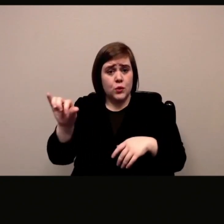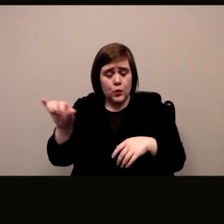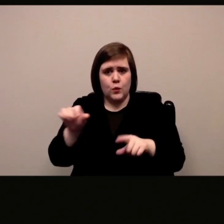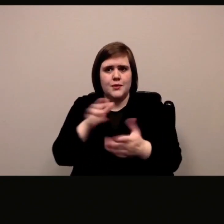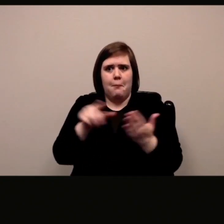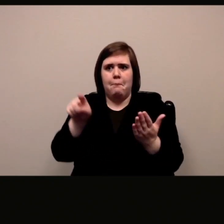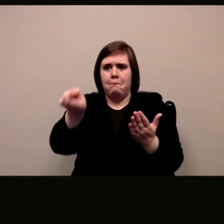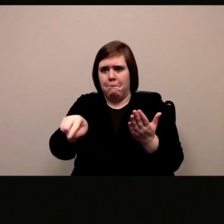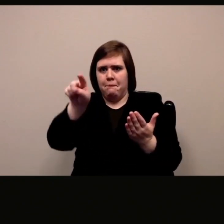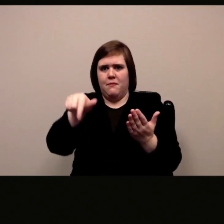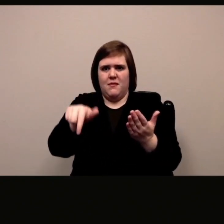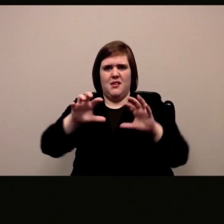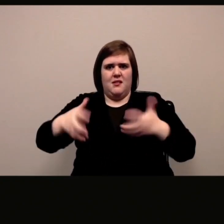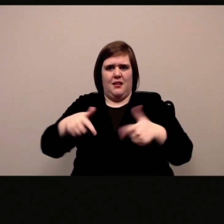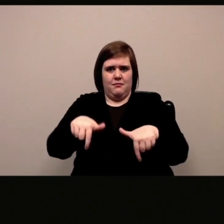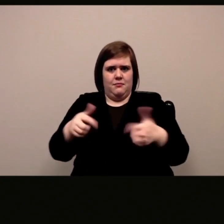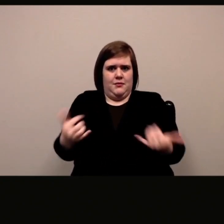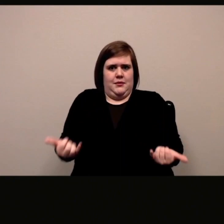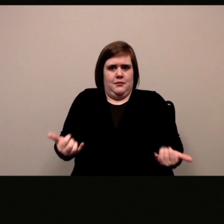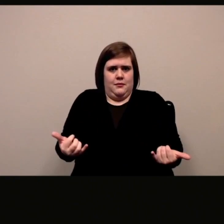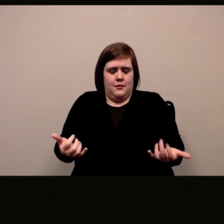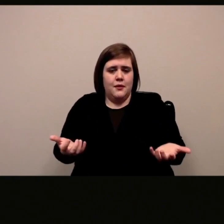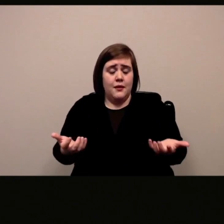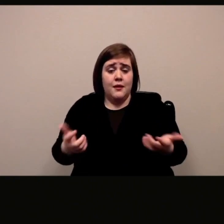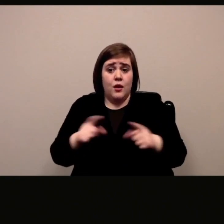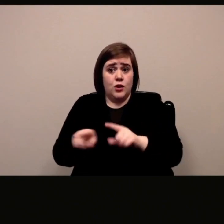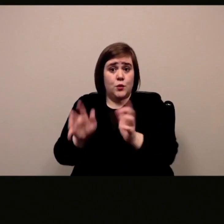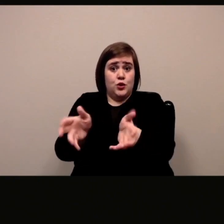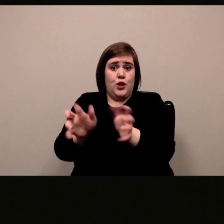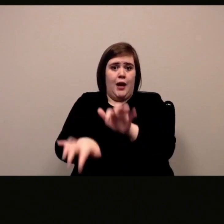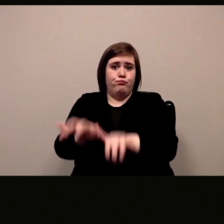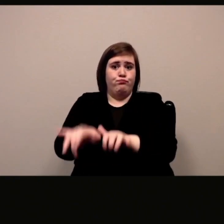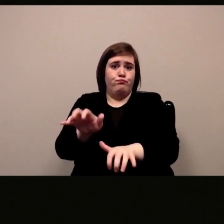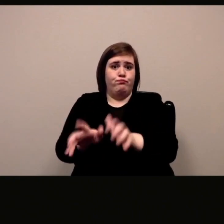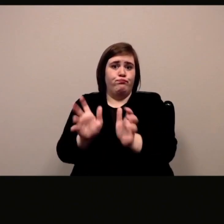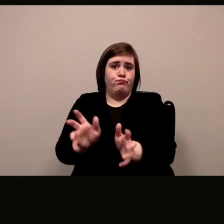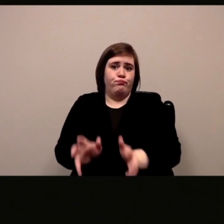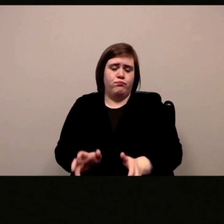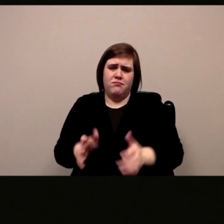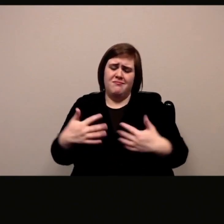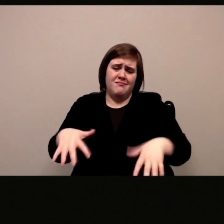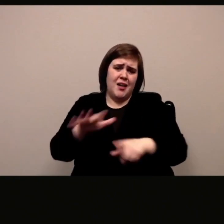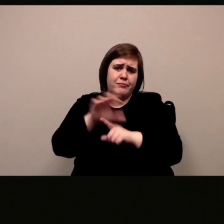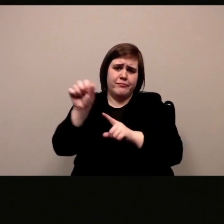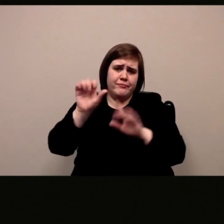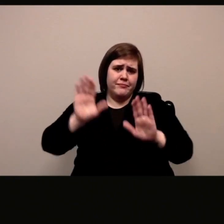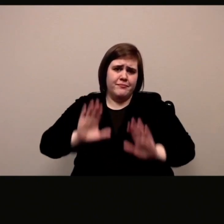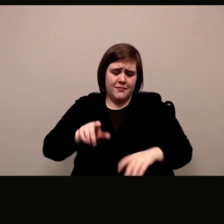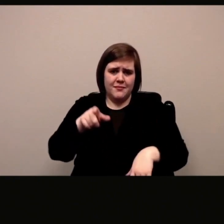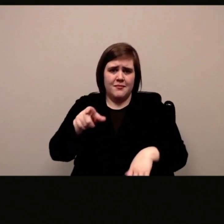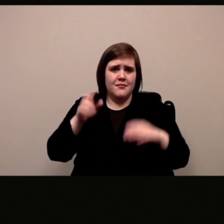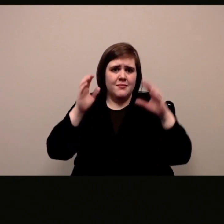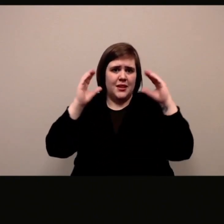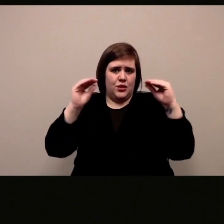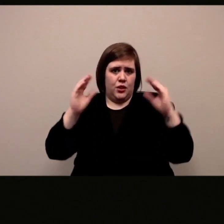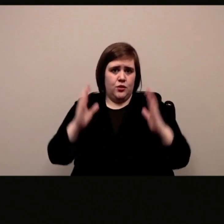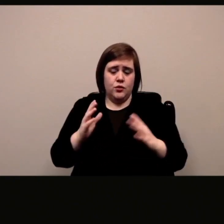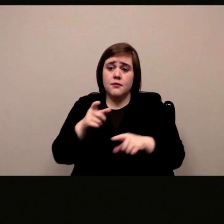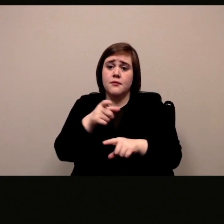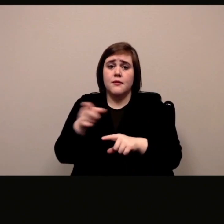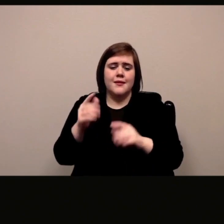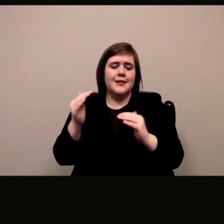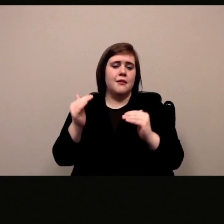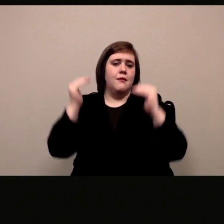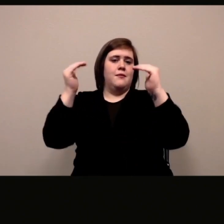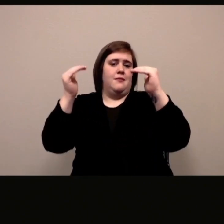now. And on the chat, like all amazing educators, because the ones that are doing this next level